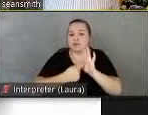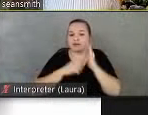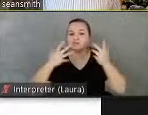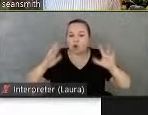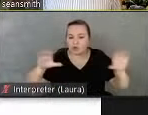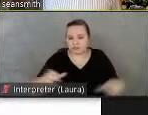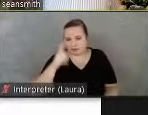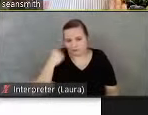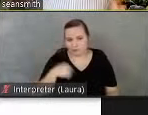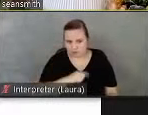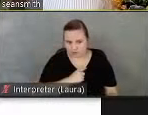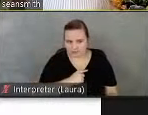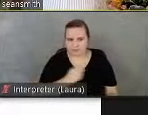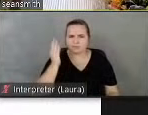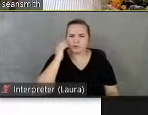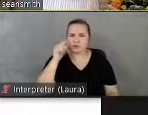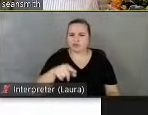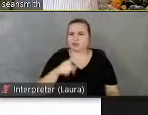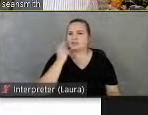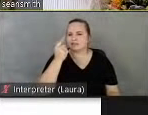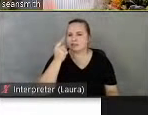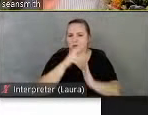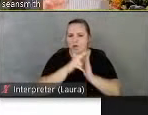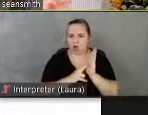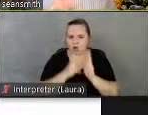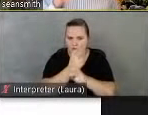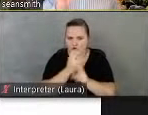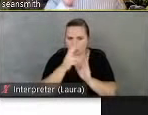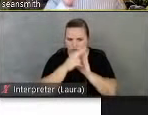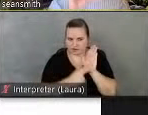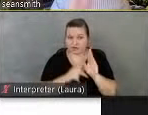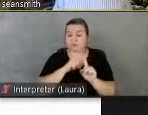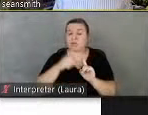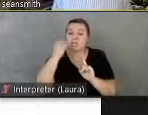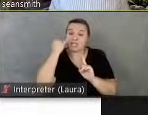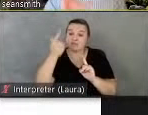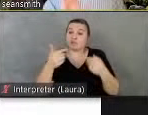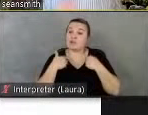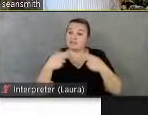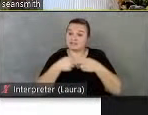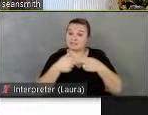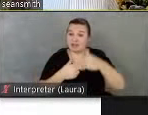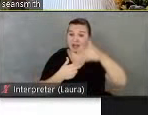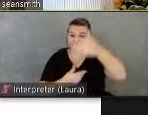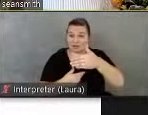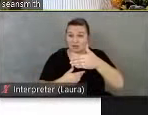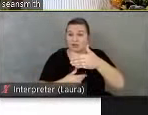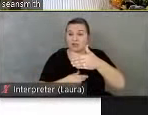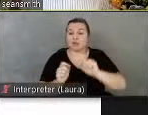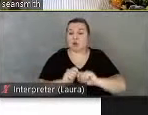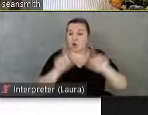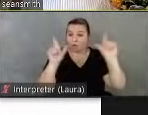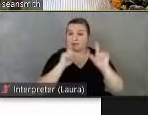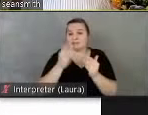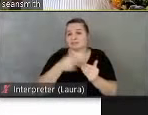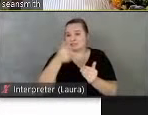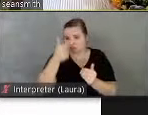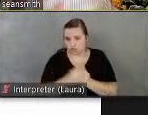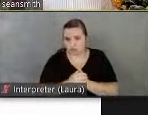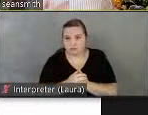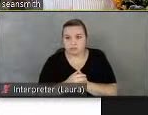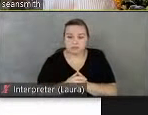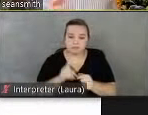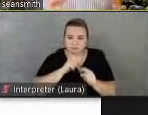us. Now, I know this one's hard to read, but if you actually have the slide in front of you and open it up, it's easier. But